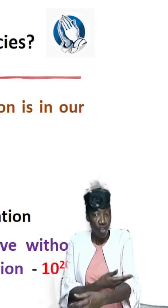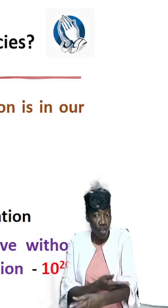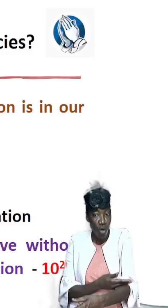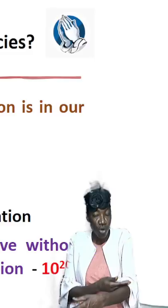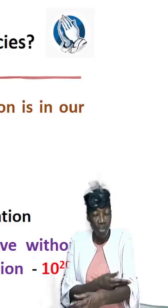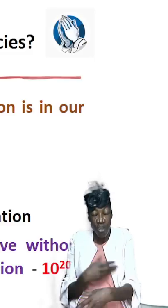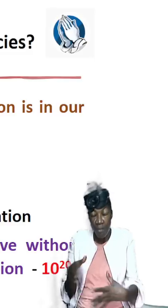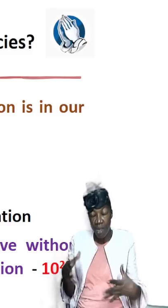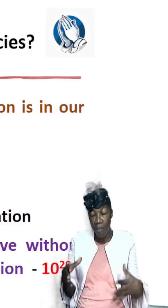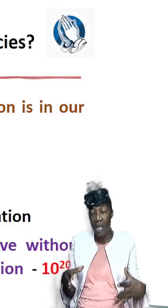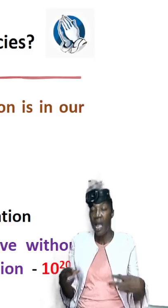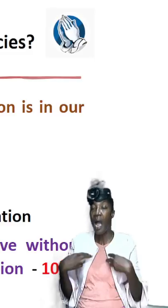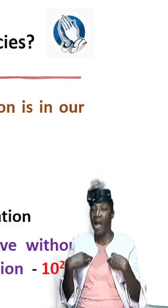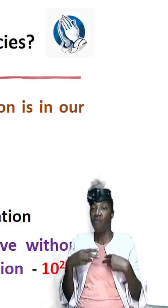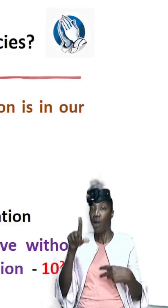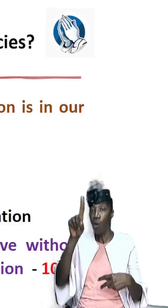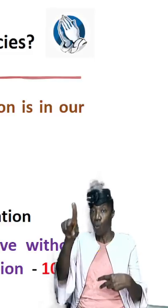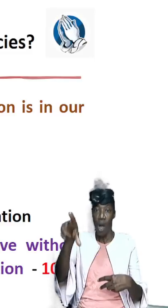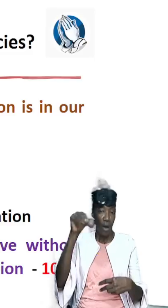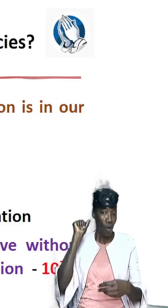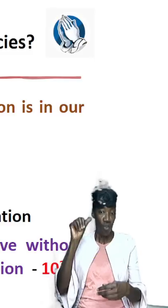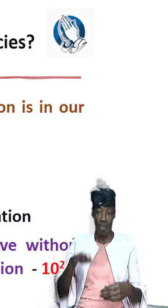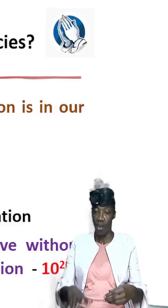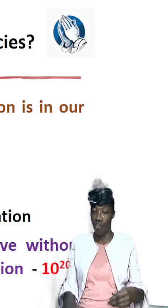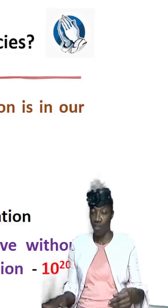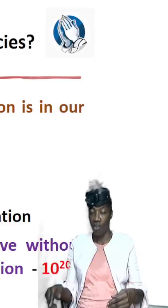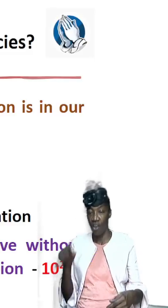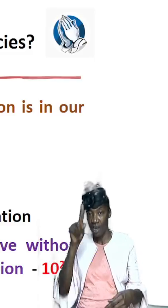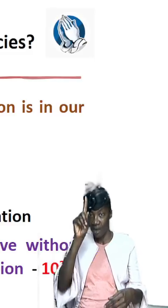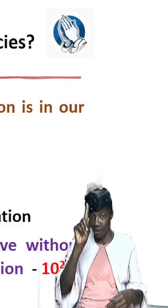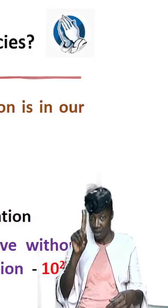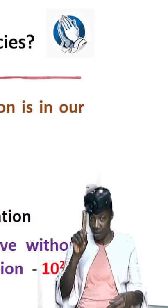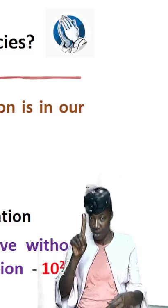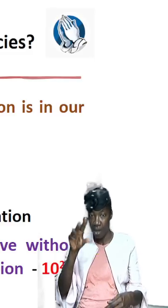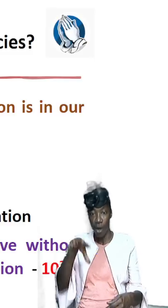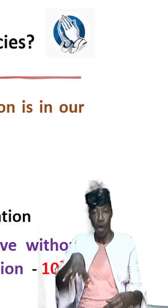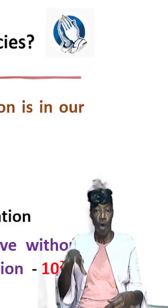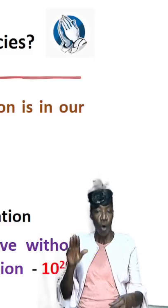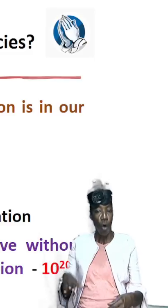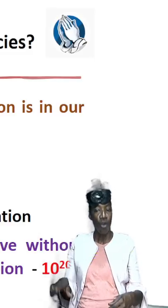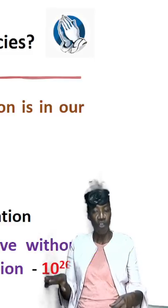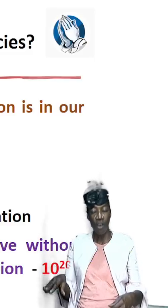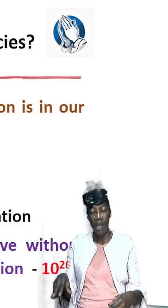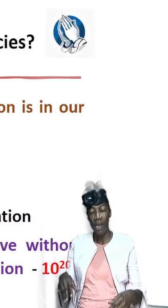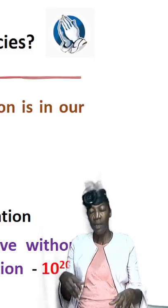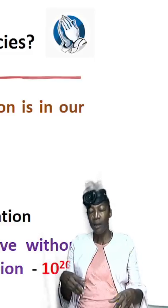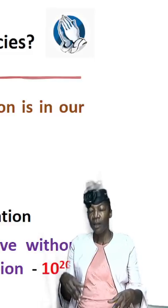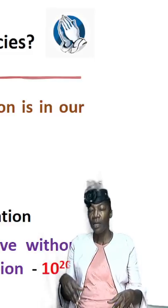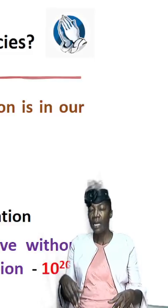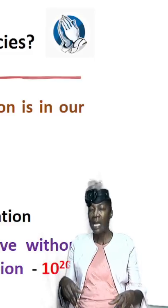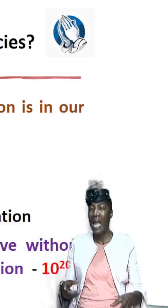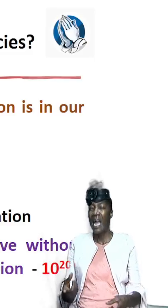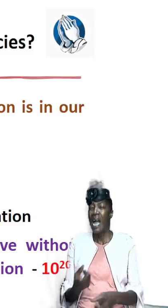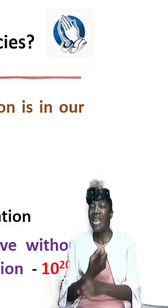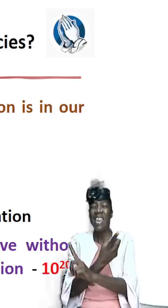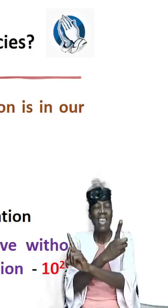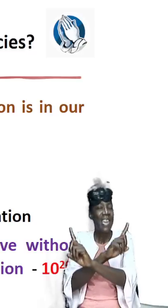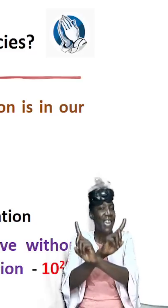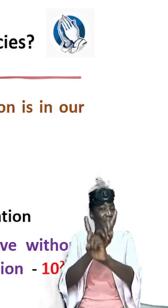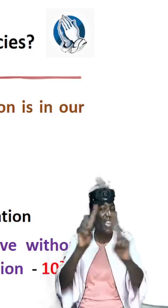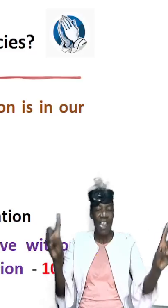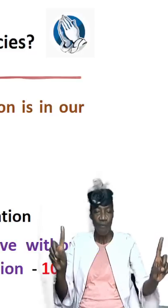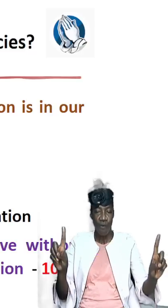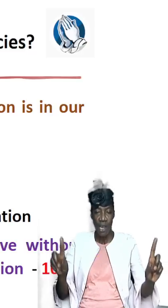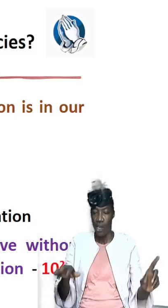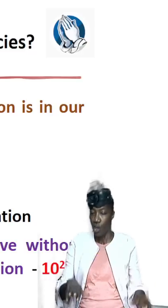had 100 children. And let me tell you, this 100 could be totally diverse. They all could